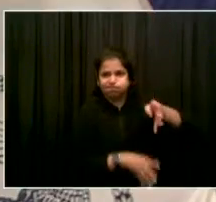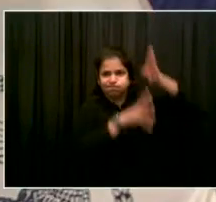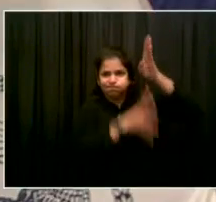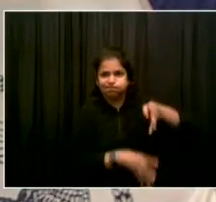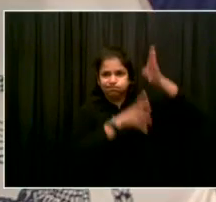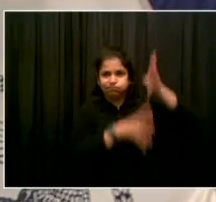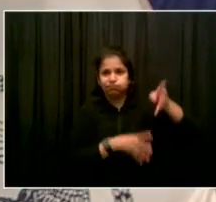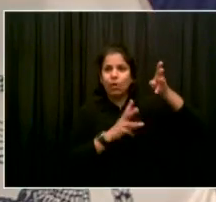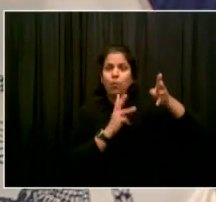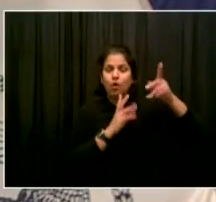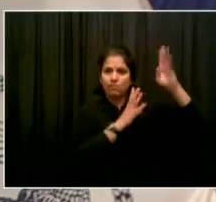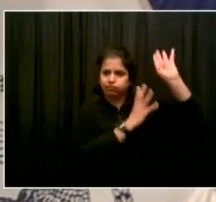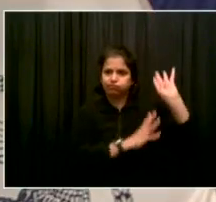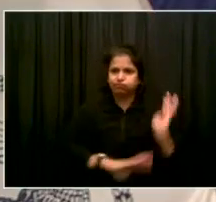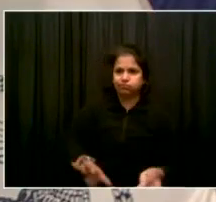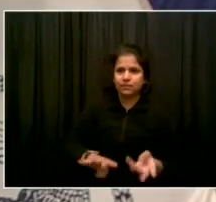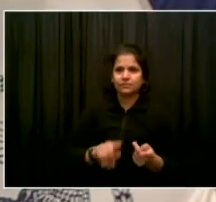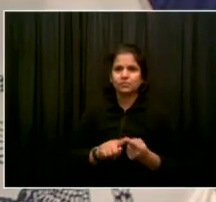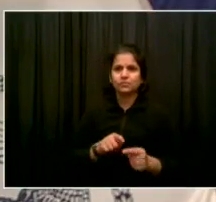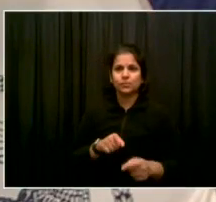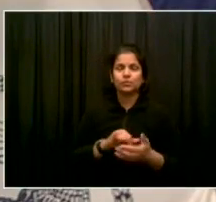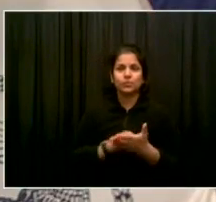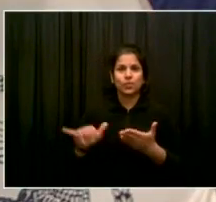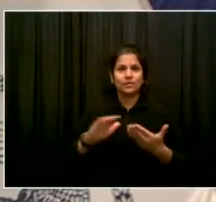Excellent. Go ahead, Juan Manuel.